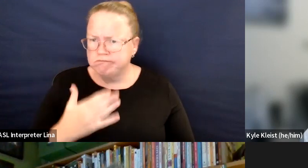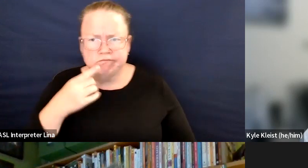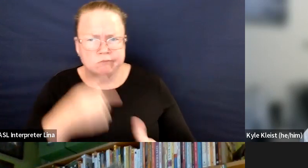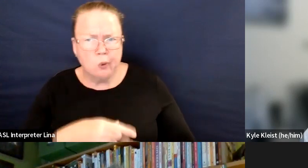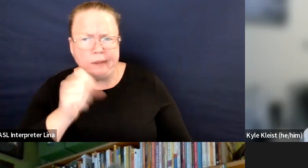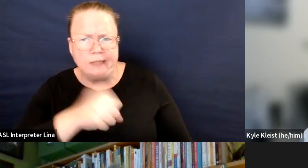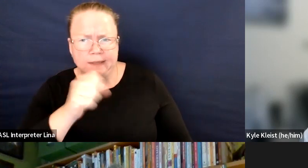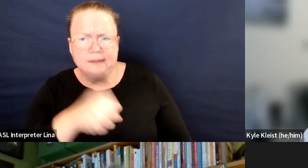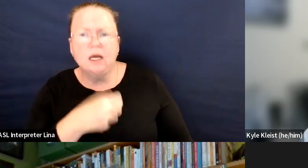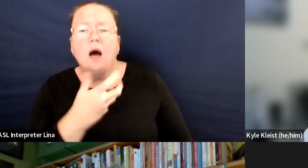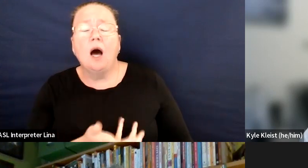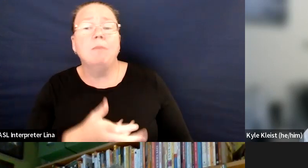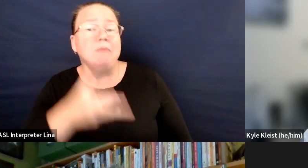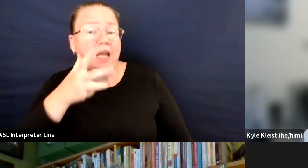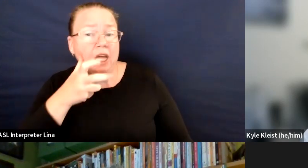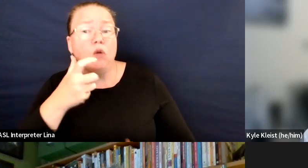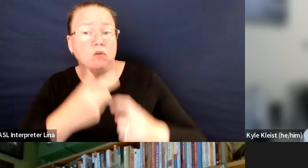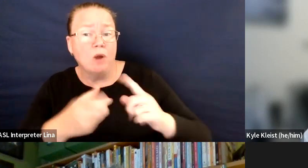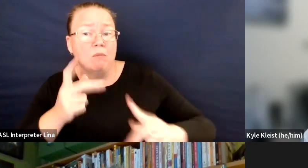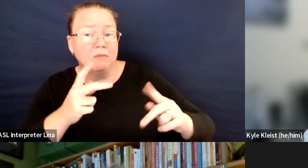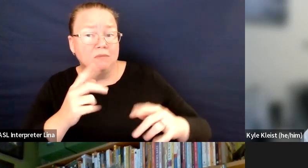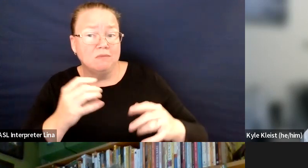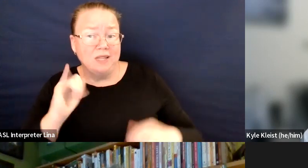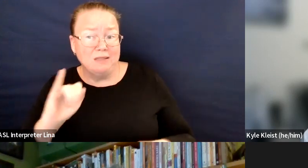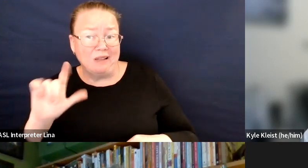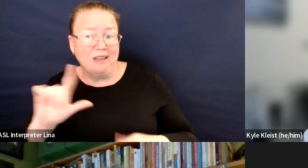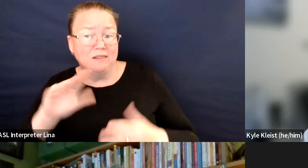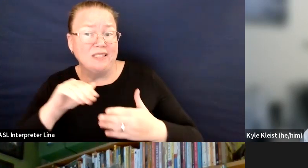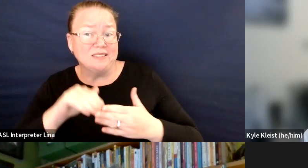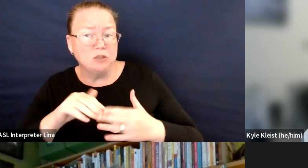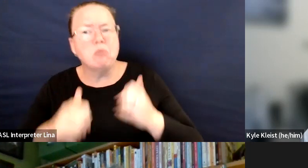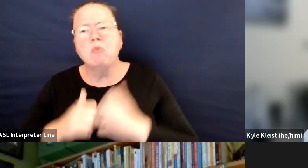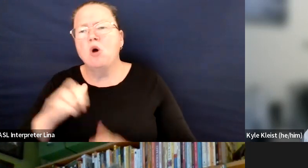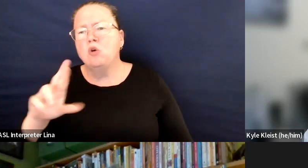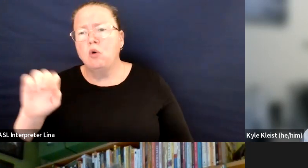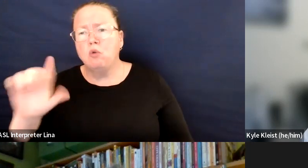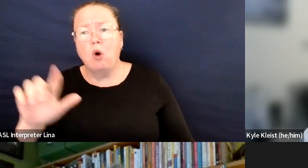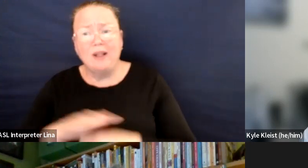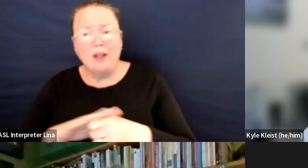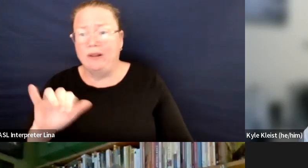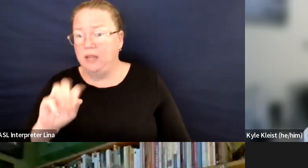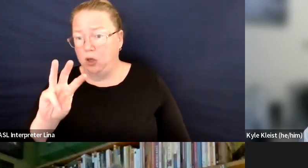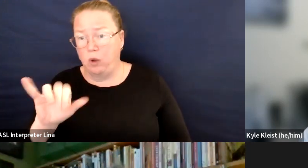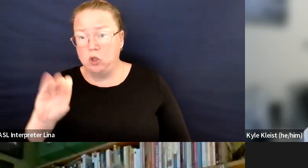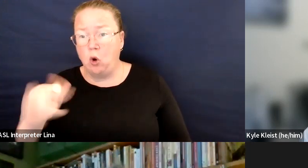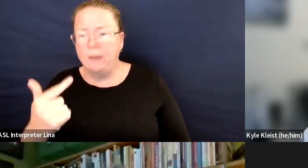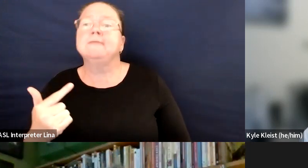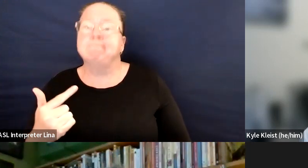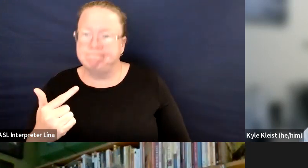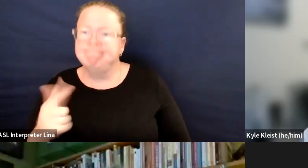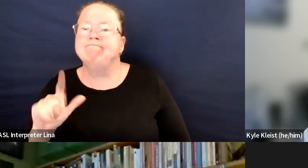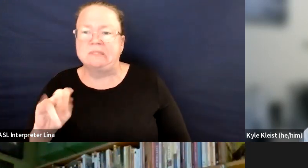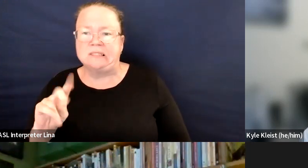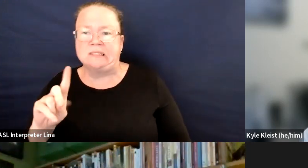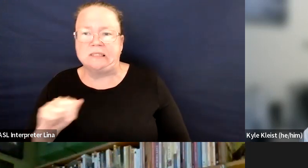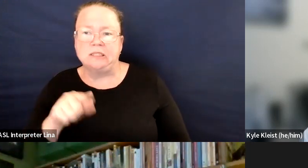as hearing from those independent living centers that have predominantly rural areas like Wyoming. Linda had brought up